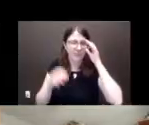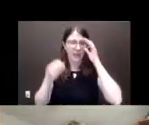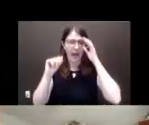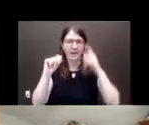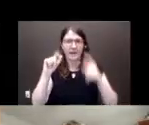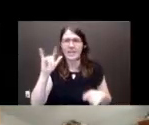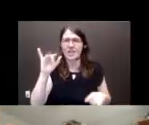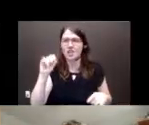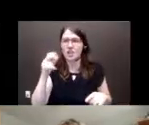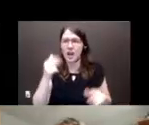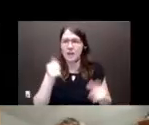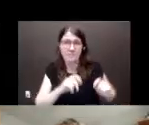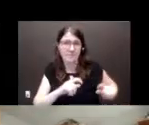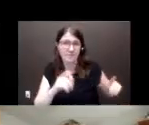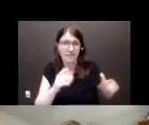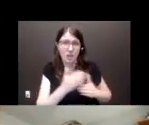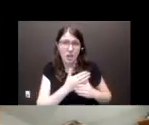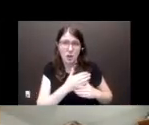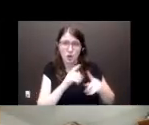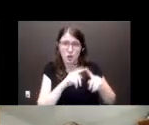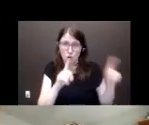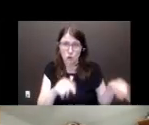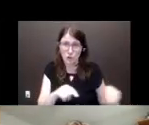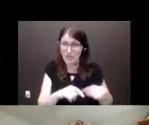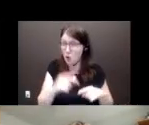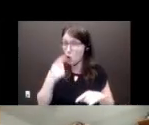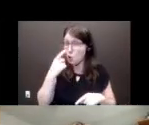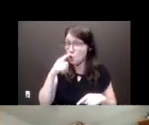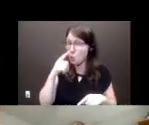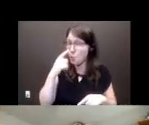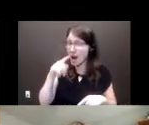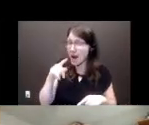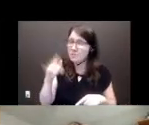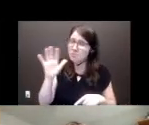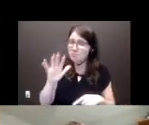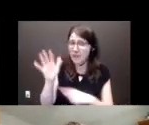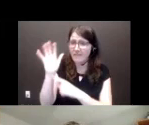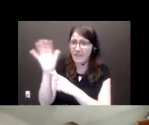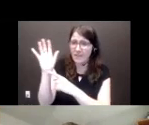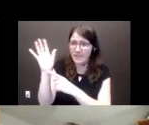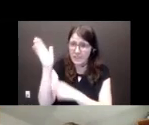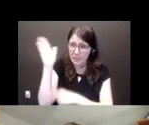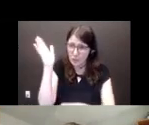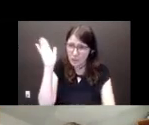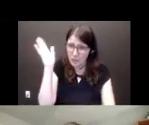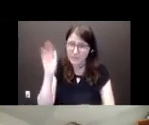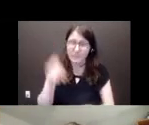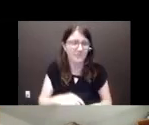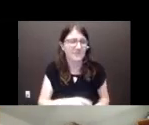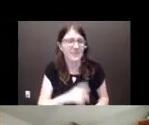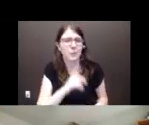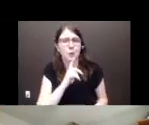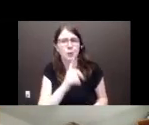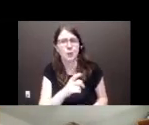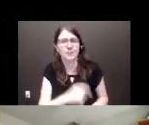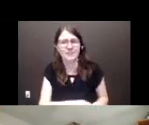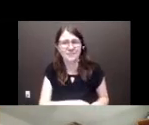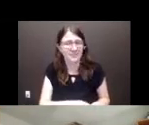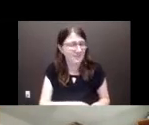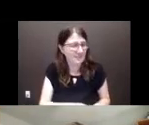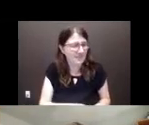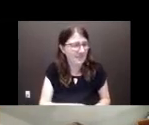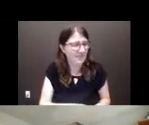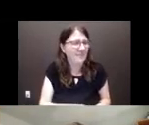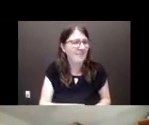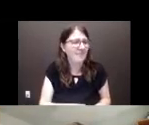So let's see if we can do around 5 minutes, if that's okay. Yeah. Perfect. Yeah, 5 minutes are perfect. Okay. So I just want to give you like a quick rundown. I know